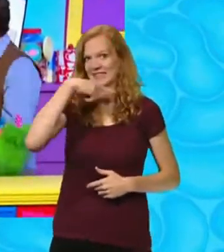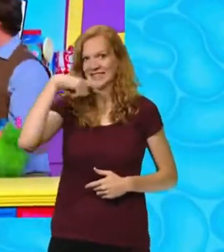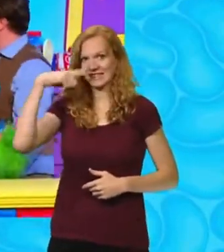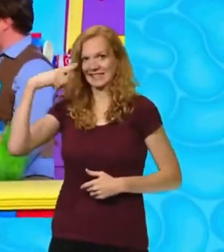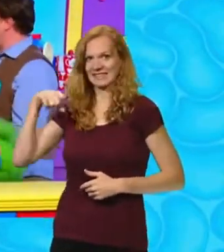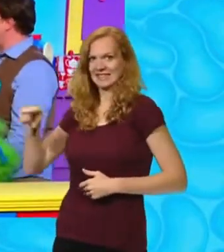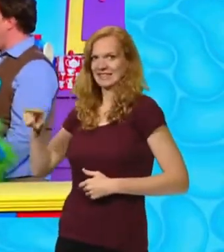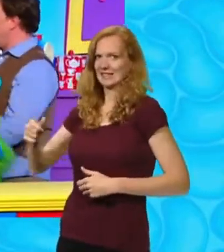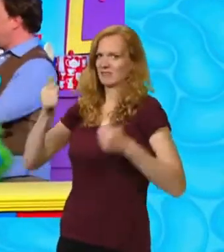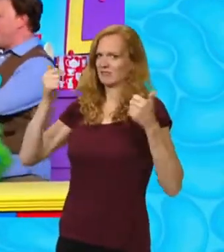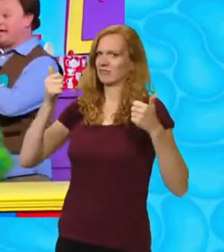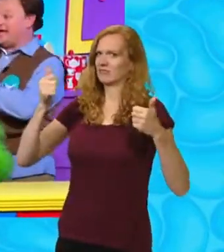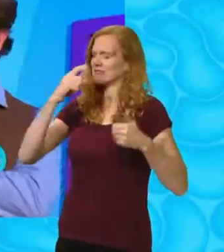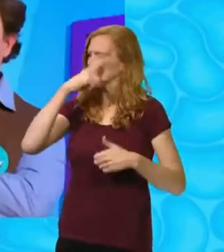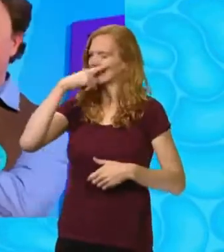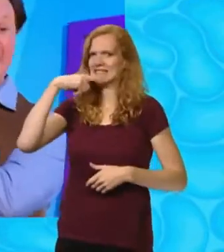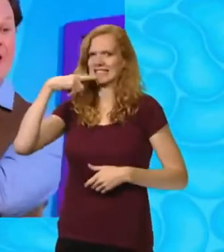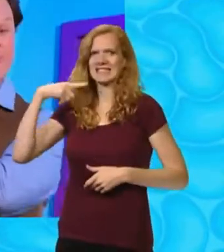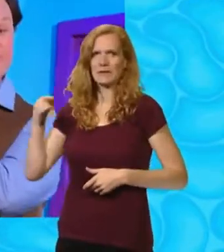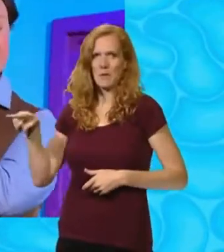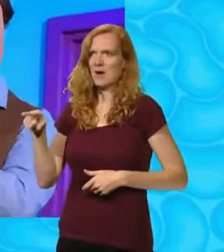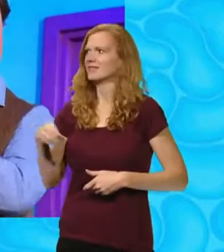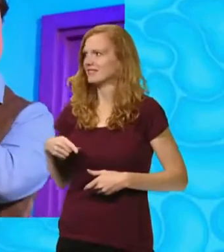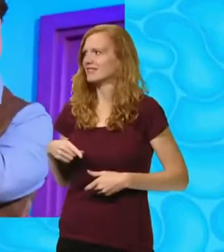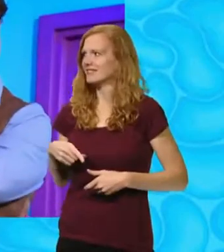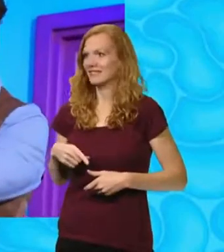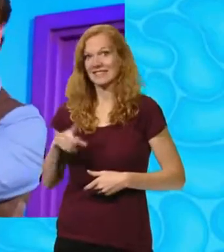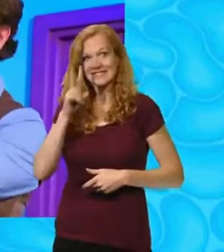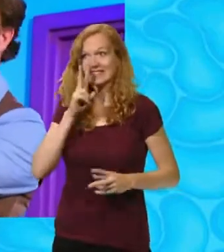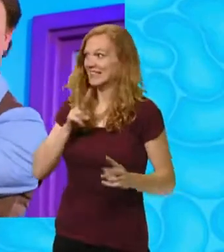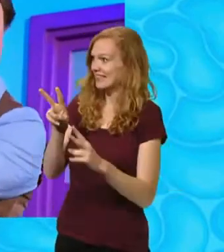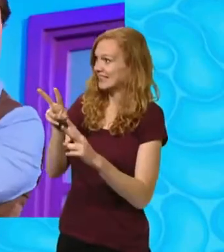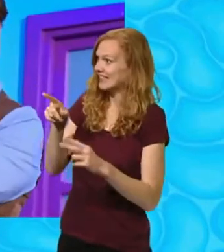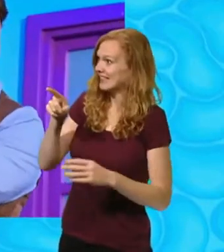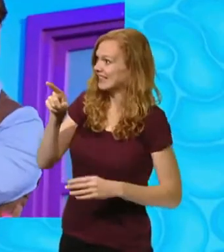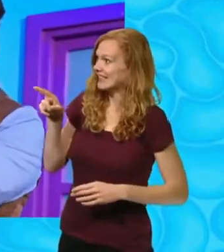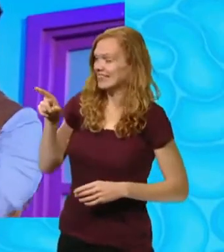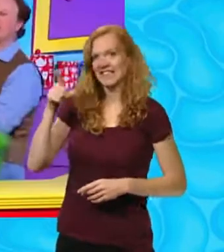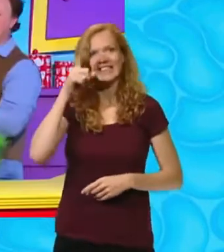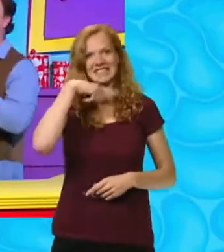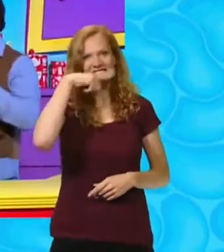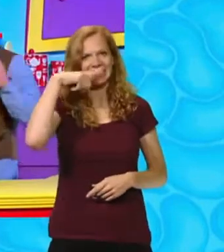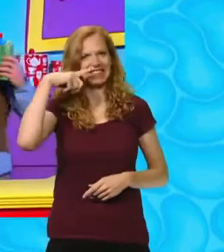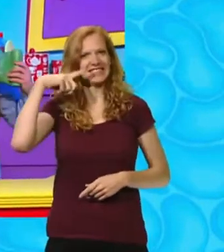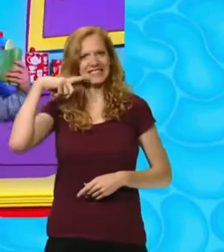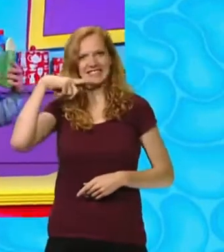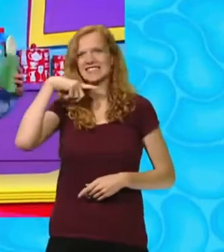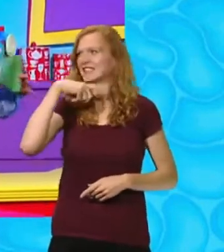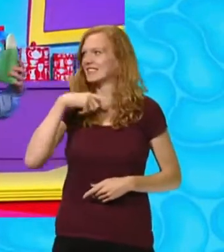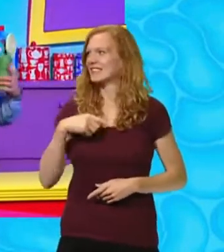pastiest toothpaste on the market. I use Just Brush. Come on, here we